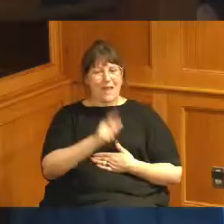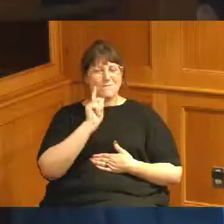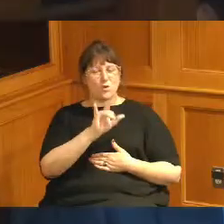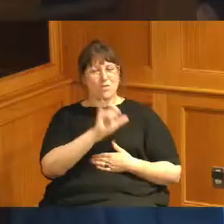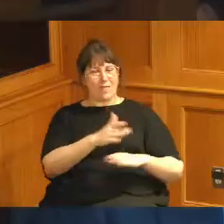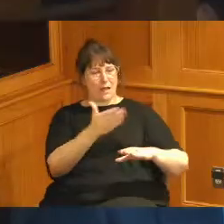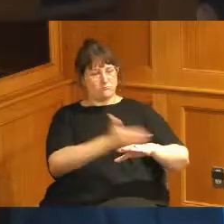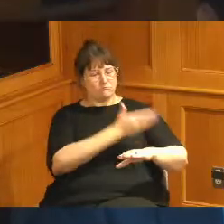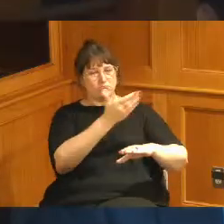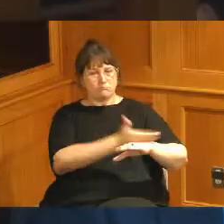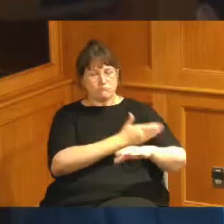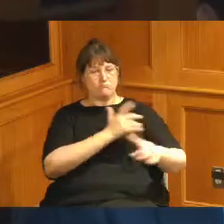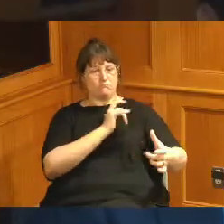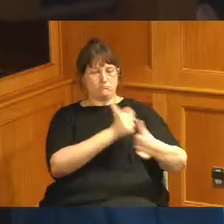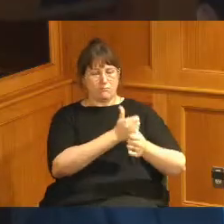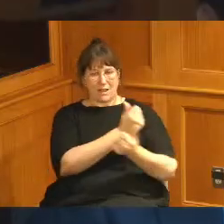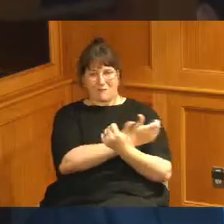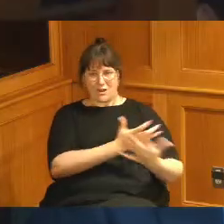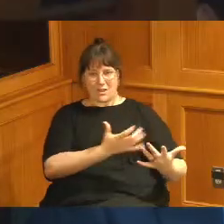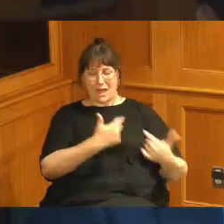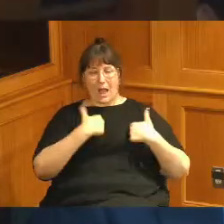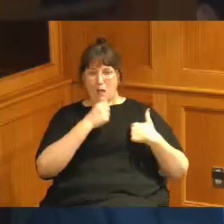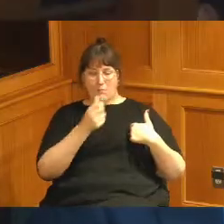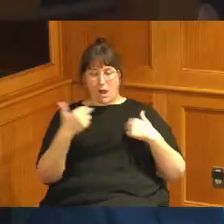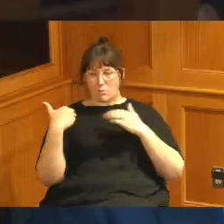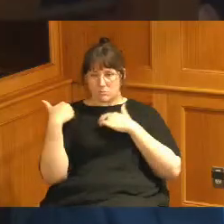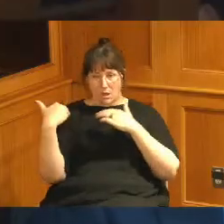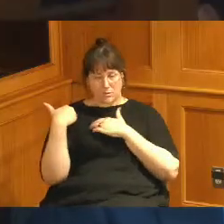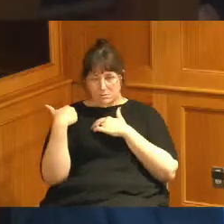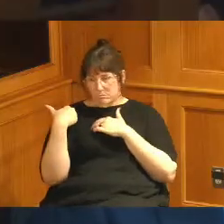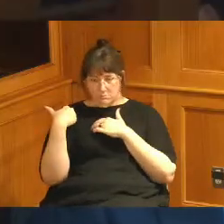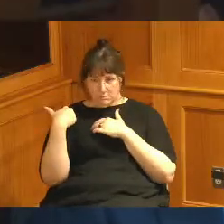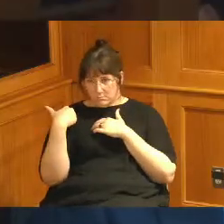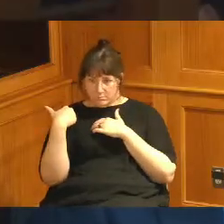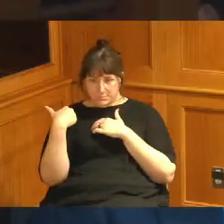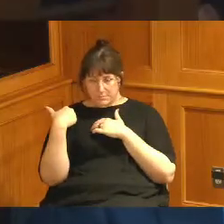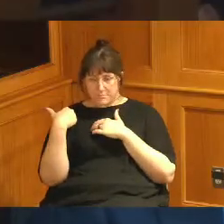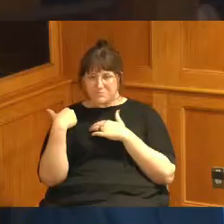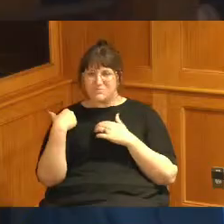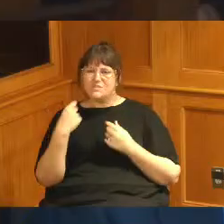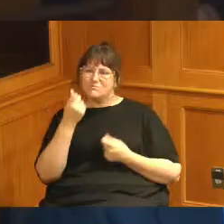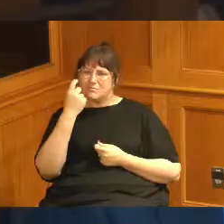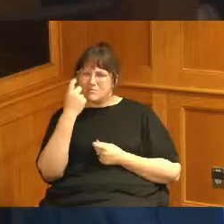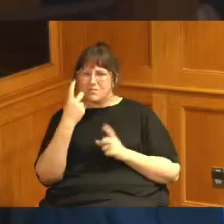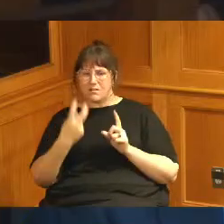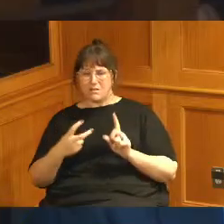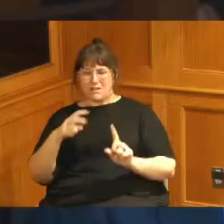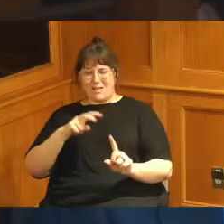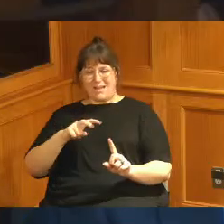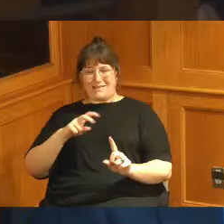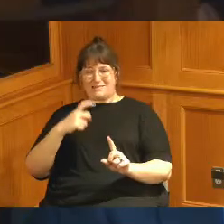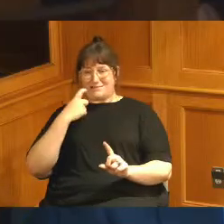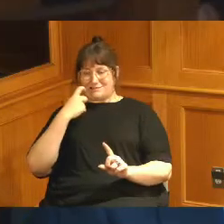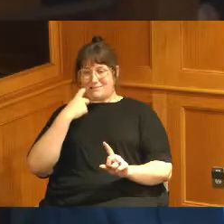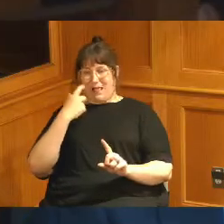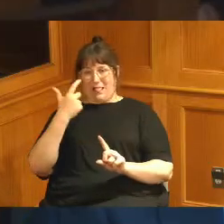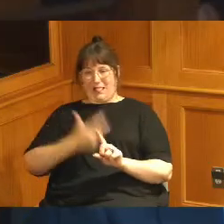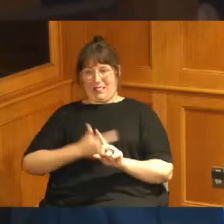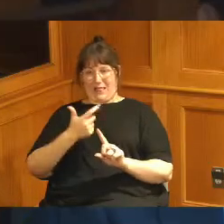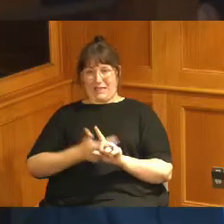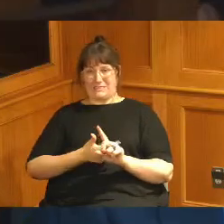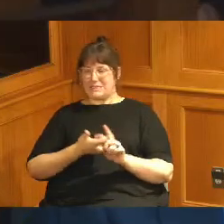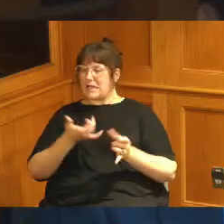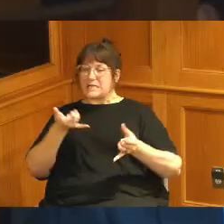the upkeep, and I'm not on the hook. So we've got to look at the last lease that we had, which is still